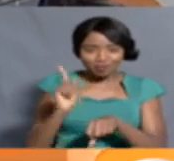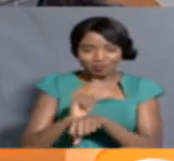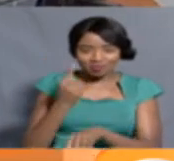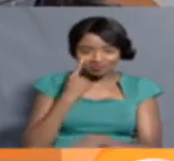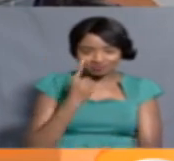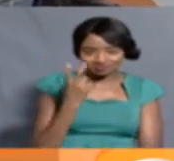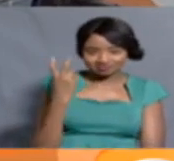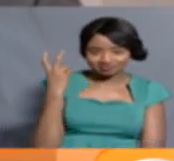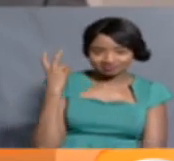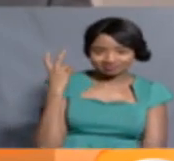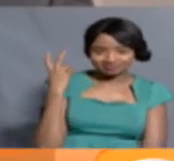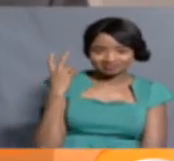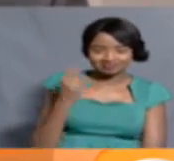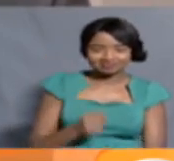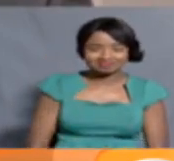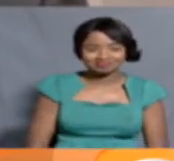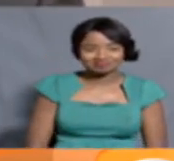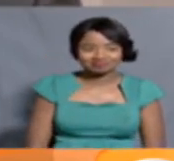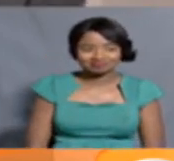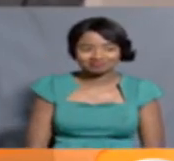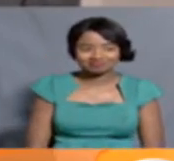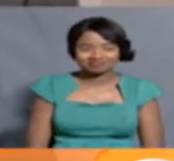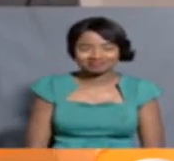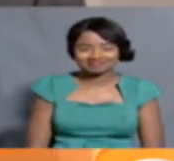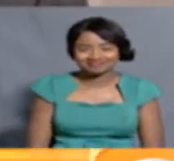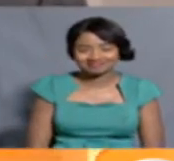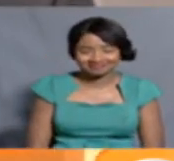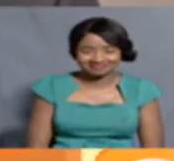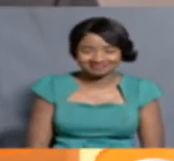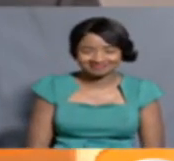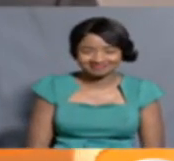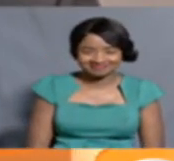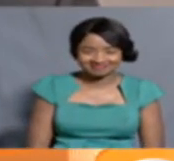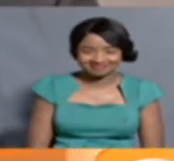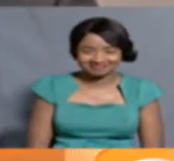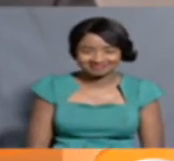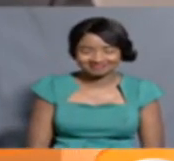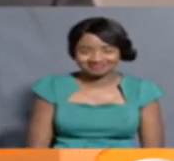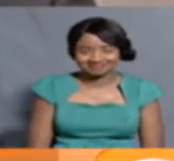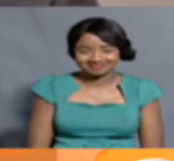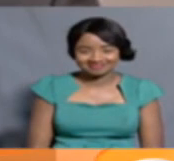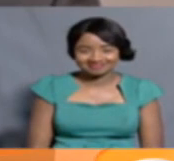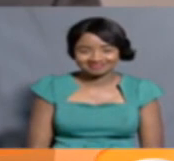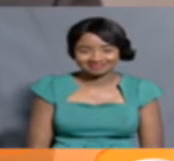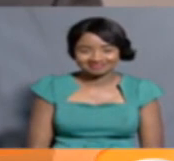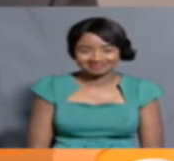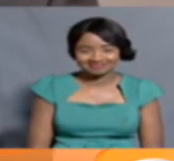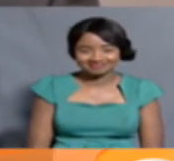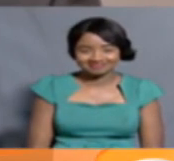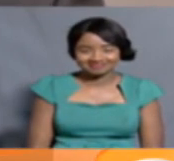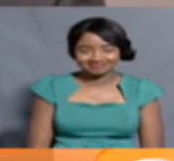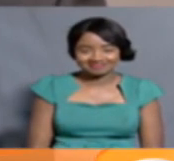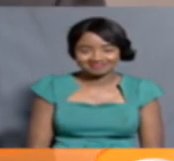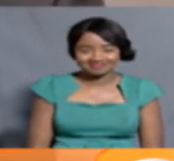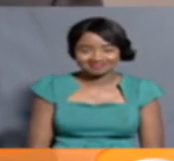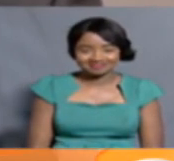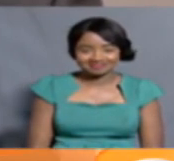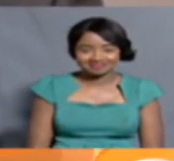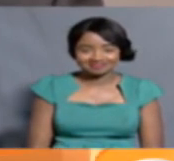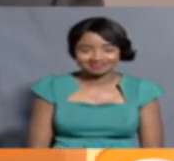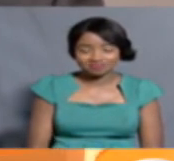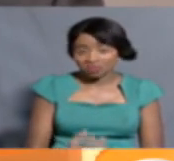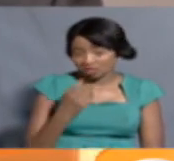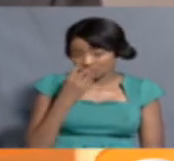around it, there's also a bit of politics in it. Let me start where it was today. Deputy President William Ruto goes